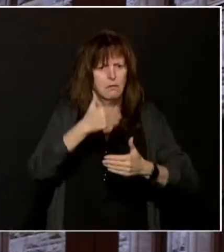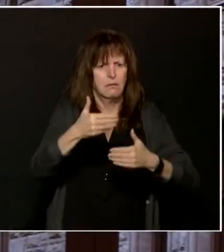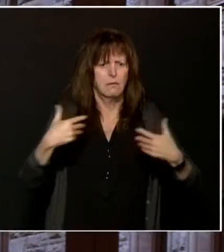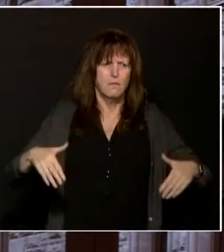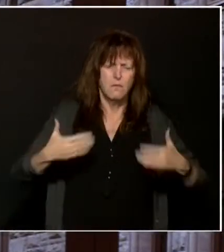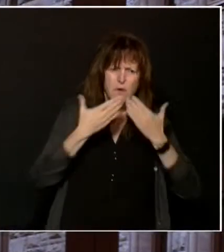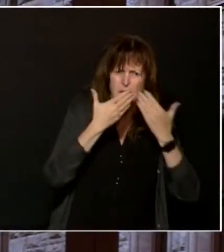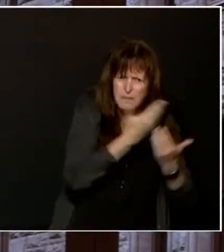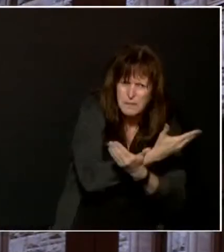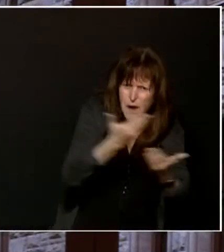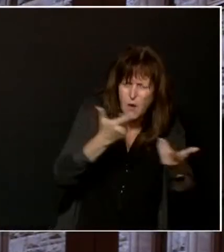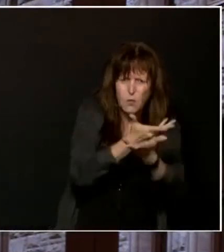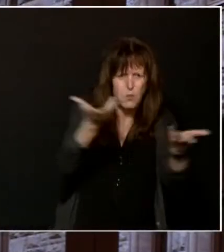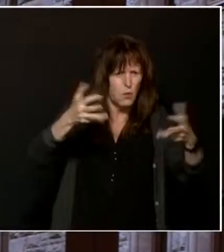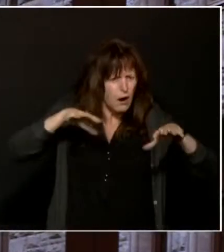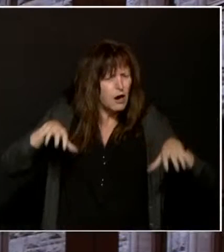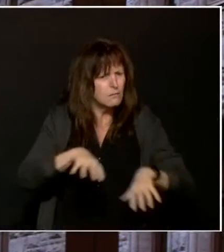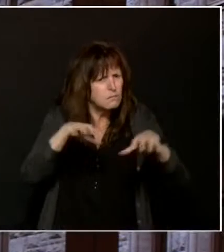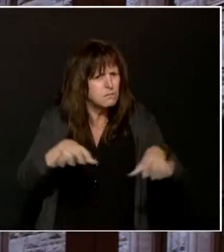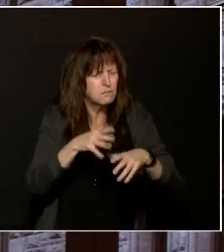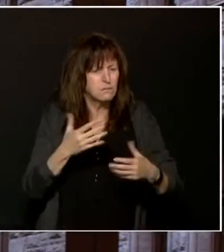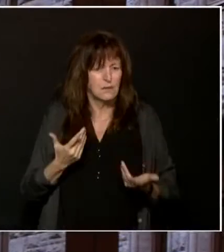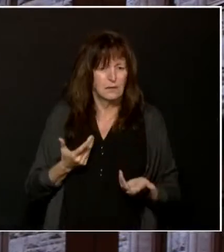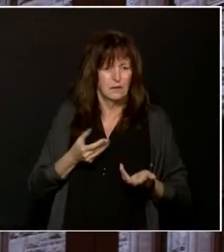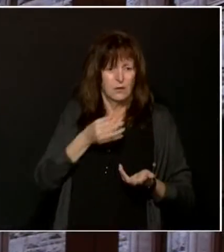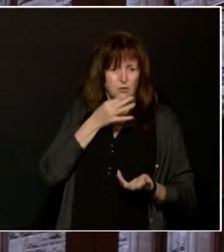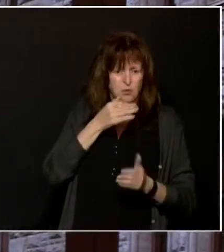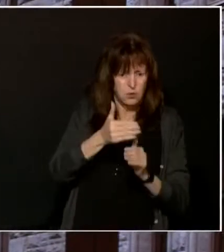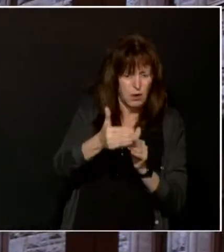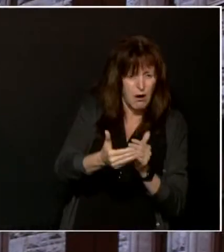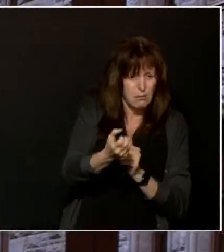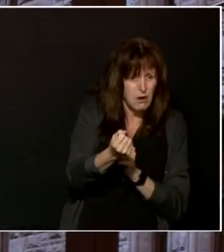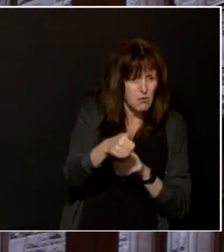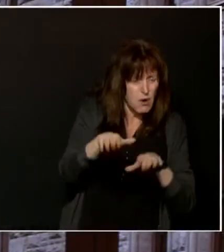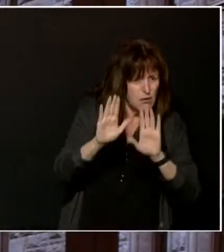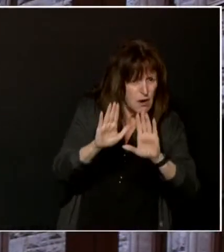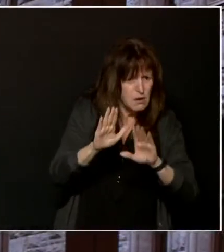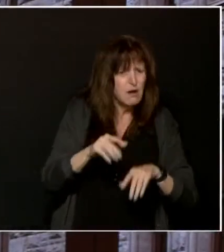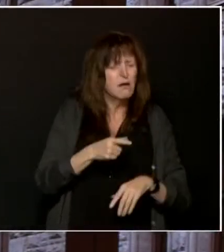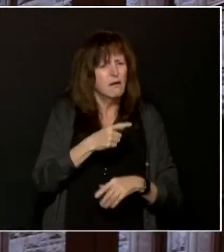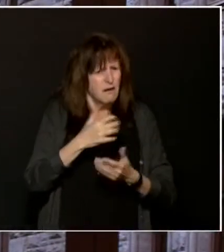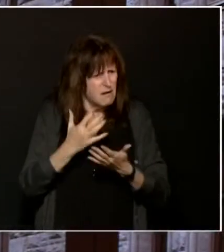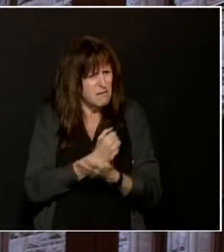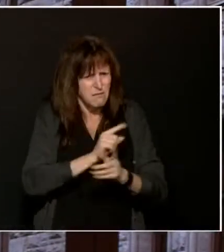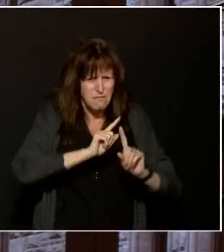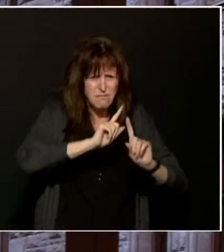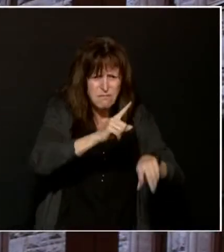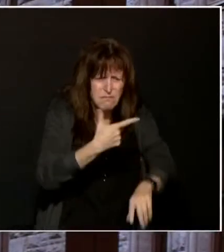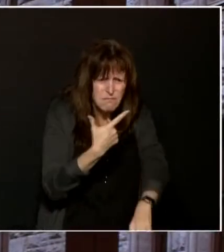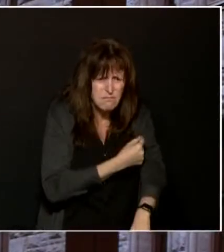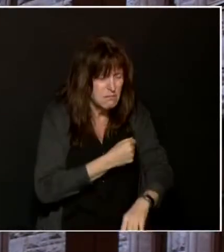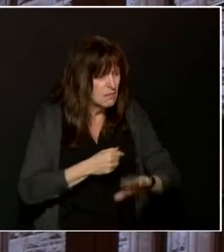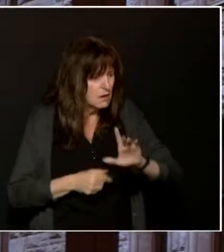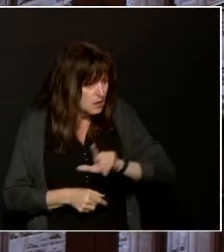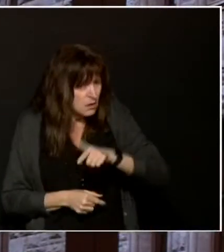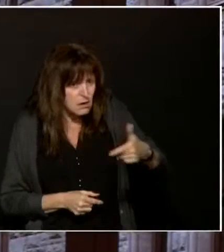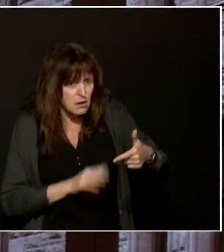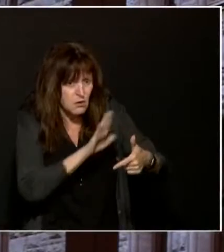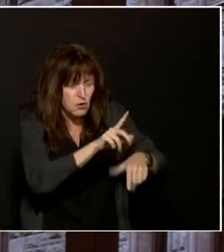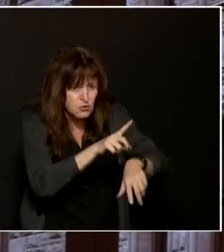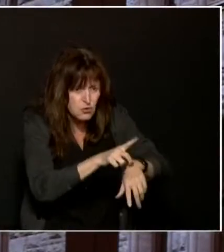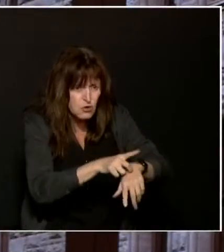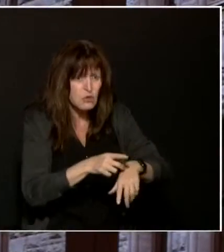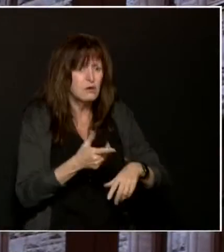over the weekend coming up. Continue to go out and get vaccinated when your turn comes, and make sure that